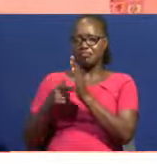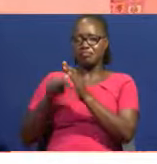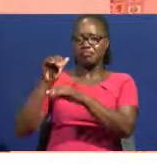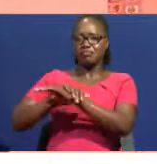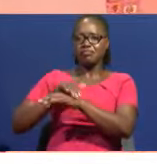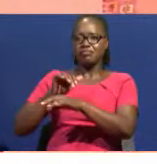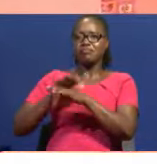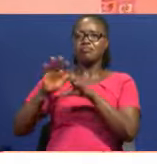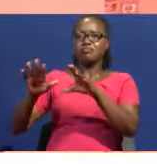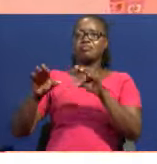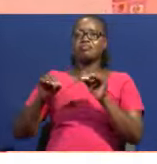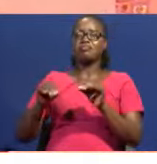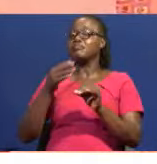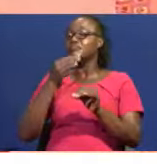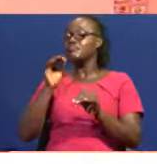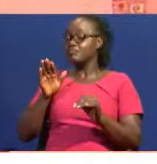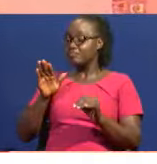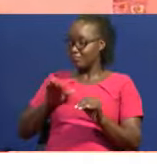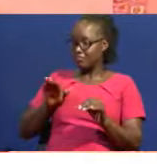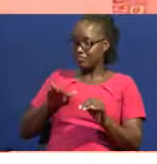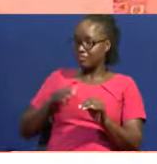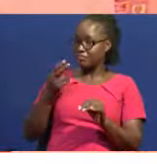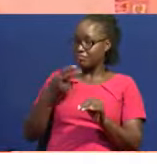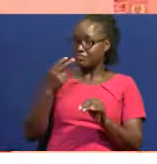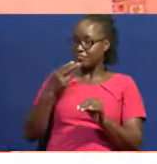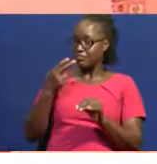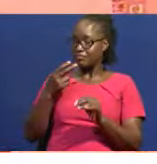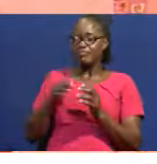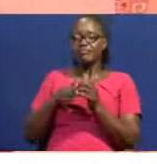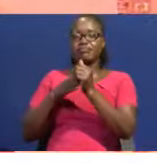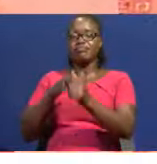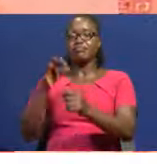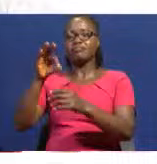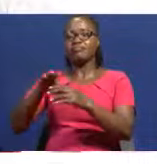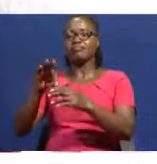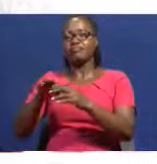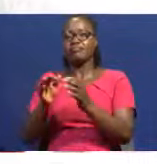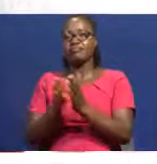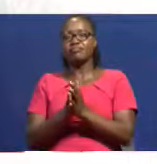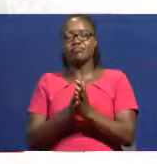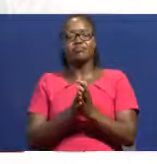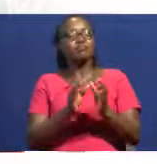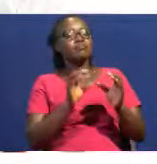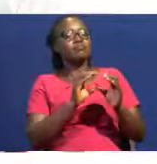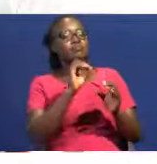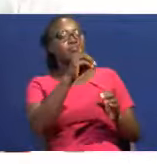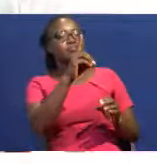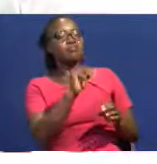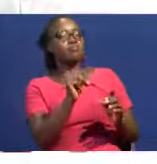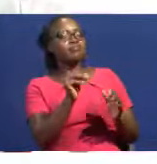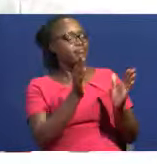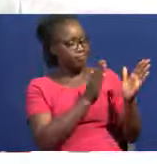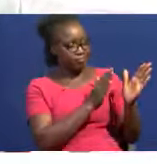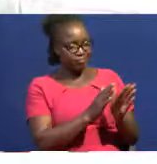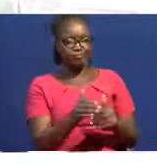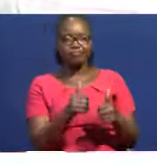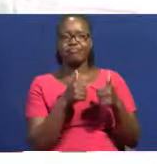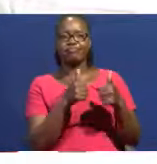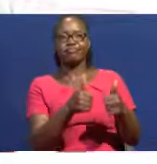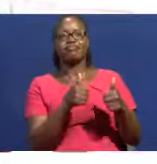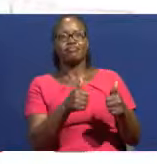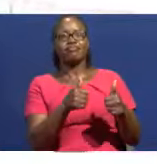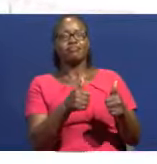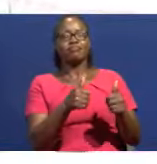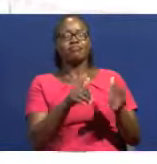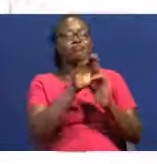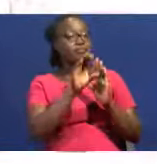credible and acceptable men and women who will oversee the elections. ODM ni chama ishajipanga. ODM ni chama ambayo